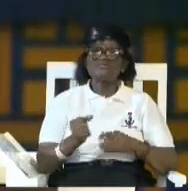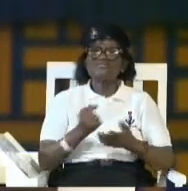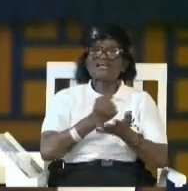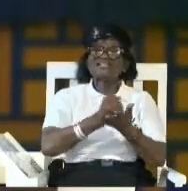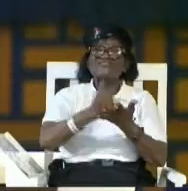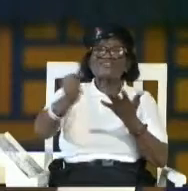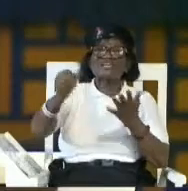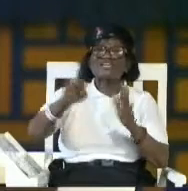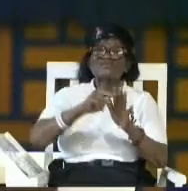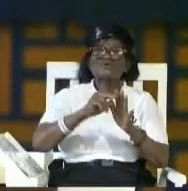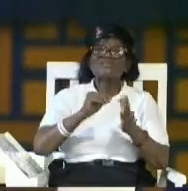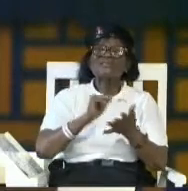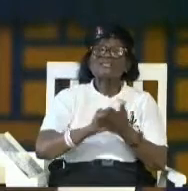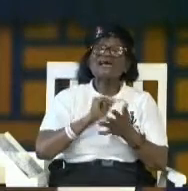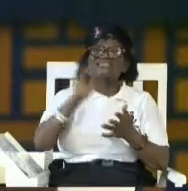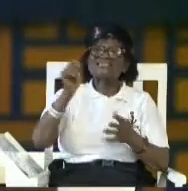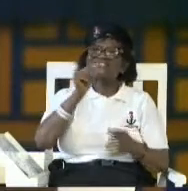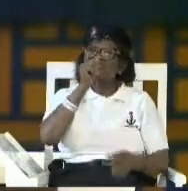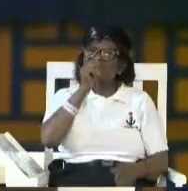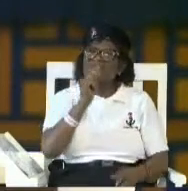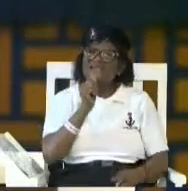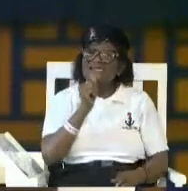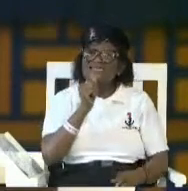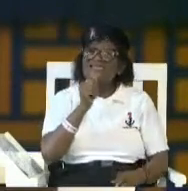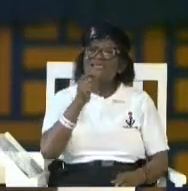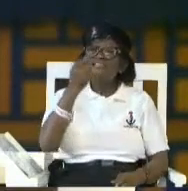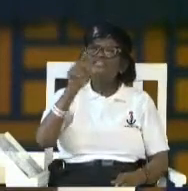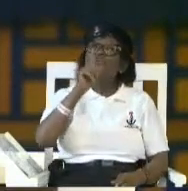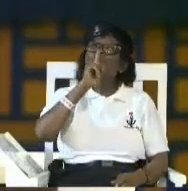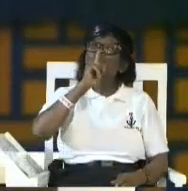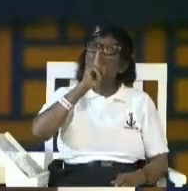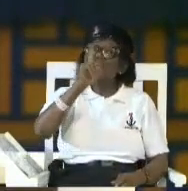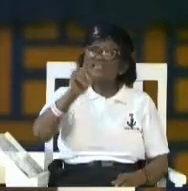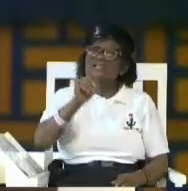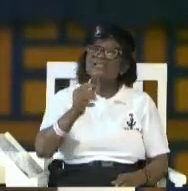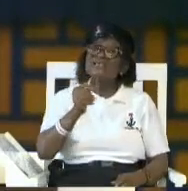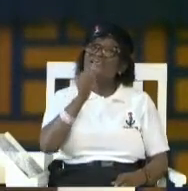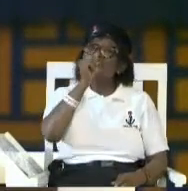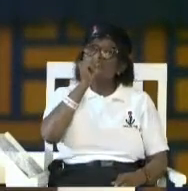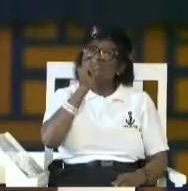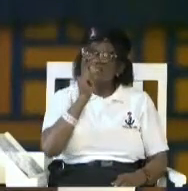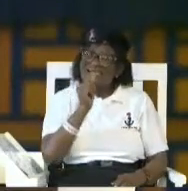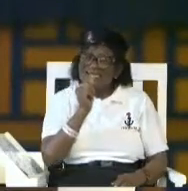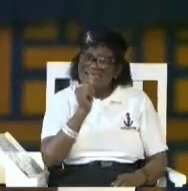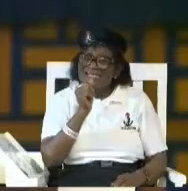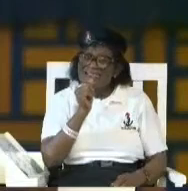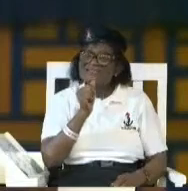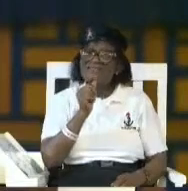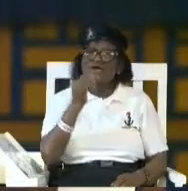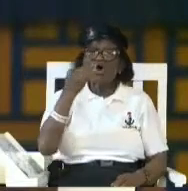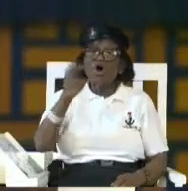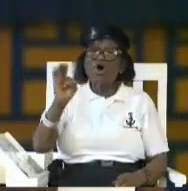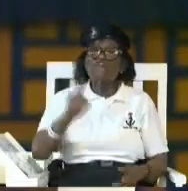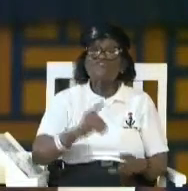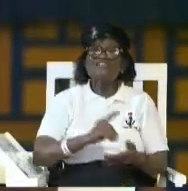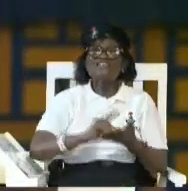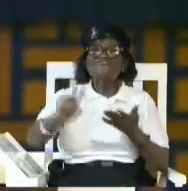That's the secret, the real secret of divine